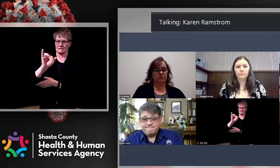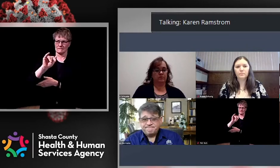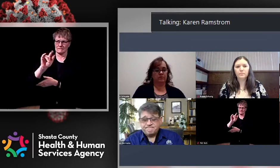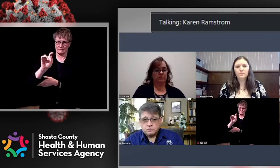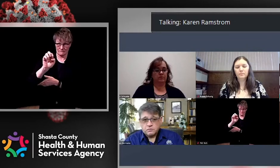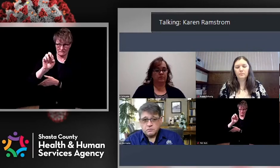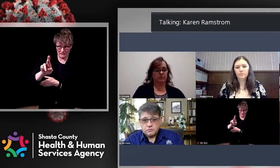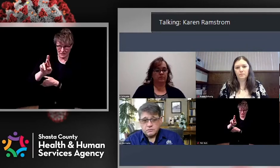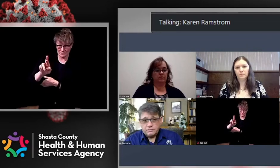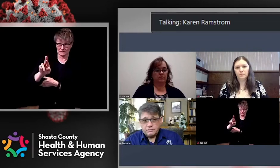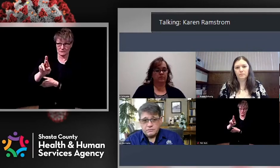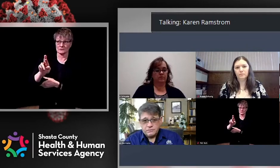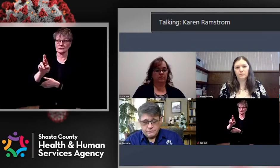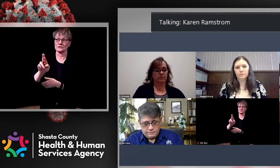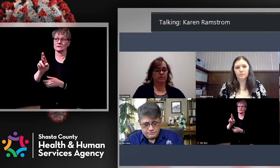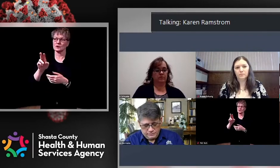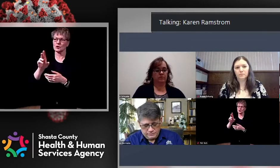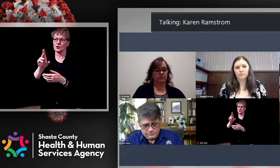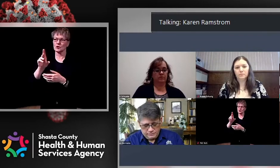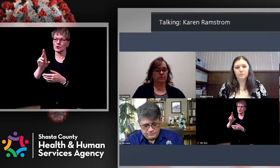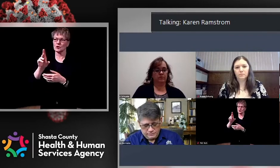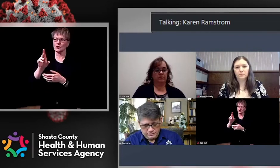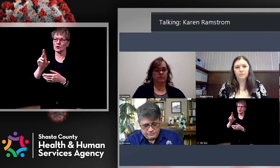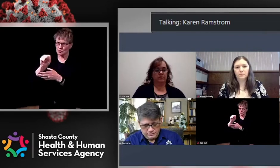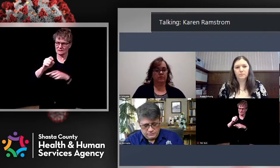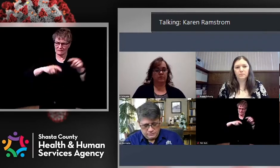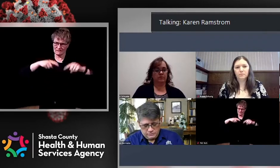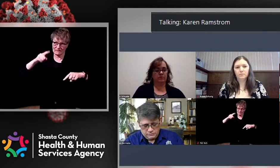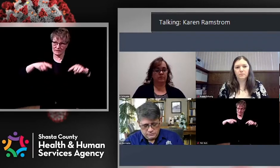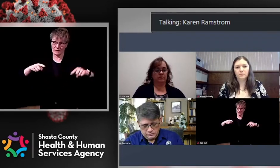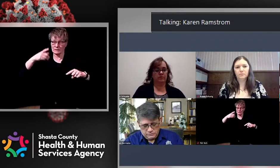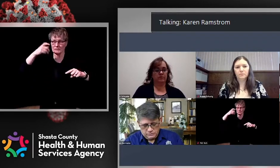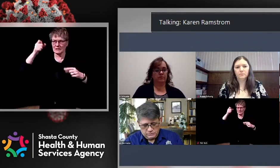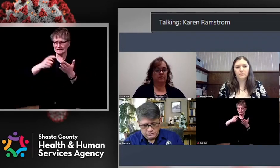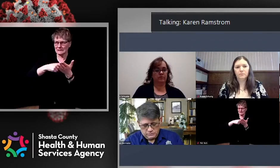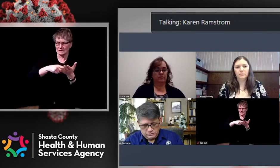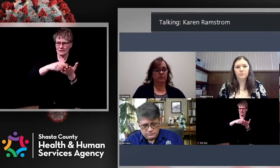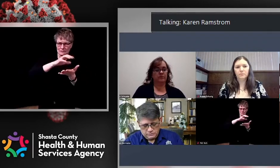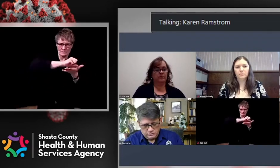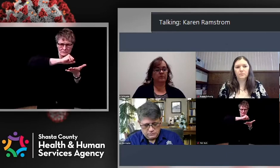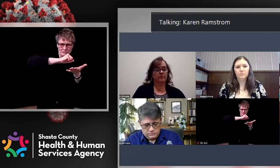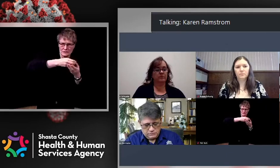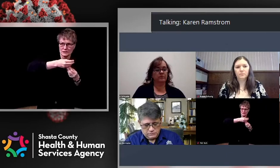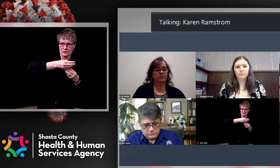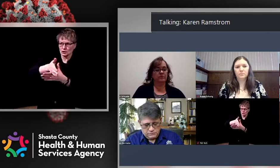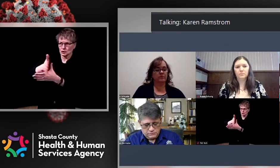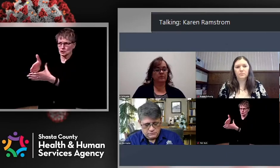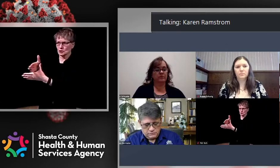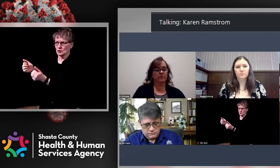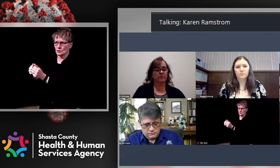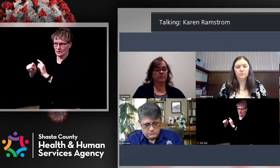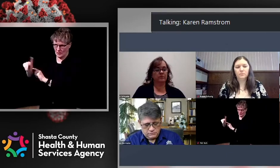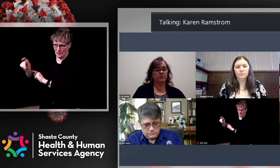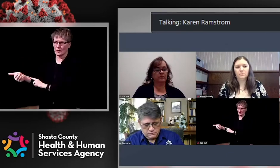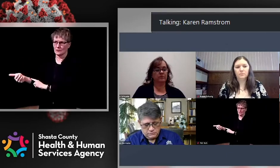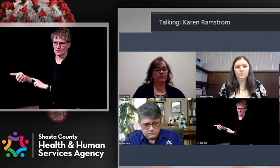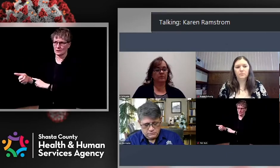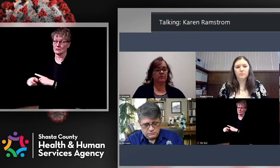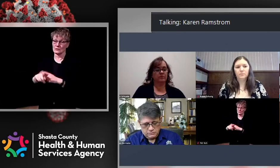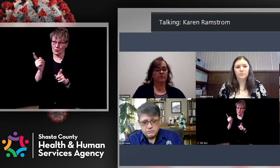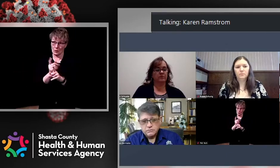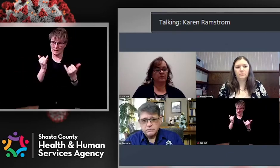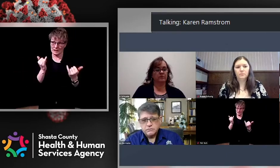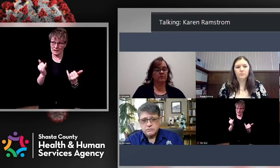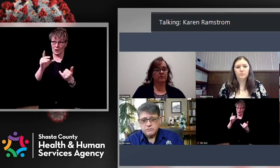these skilled nursing facility vaccinations. And so we'll see those go up later. But right now those doses are primarily going